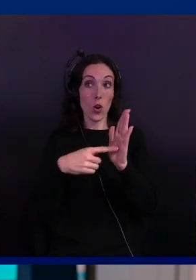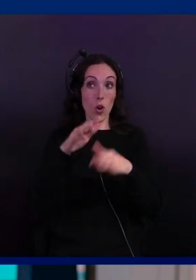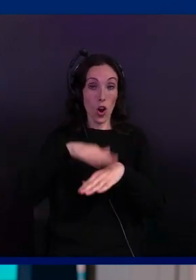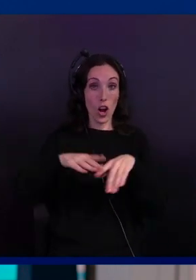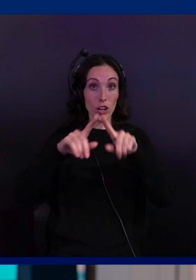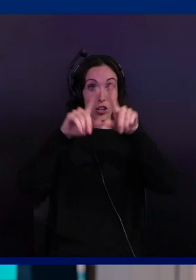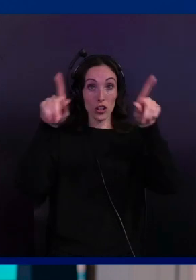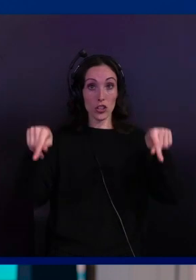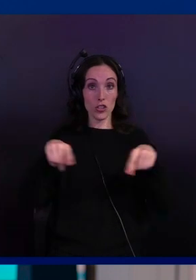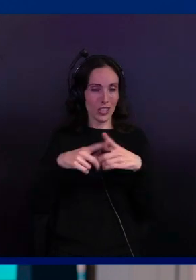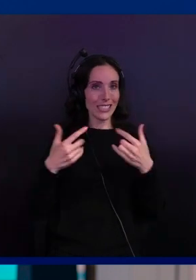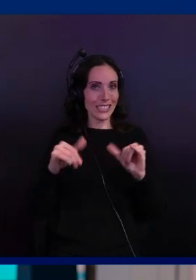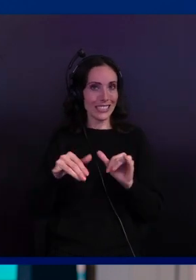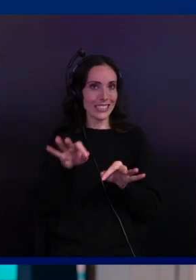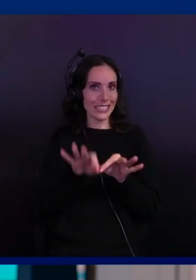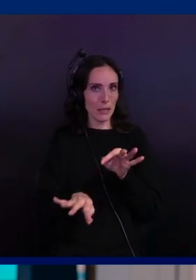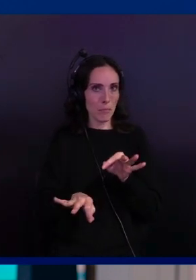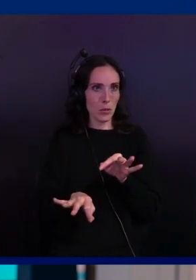It is like